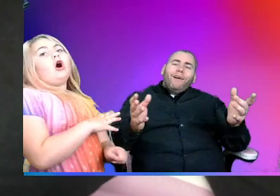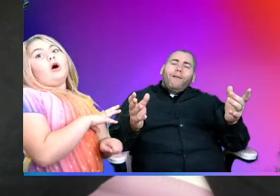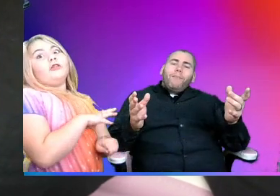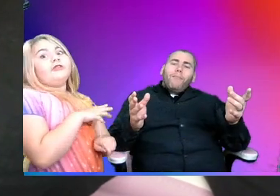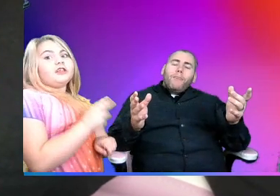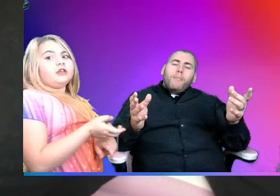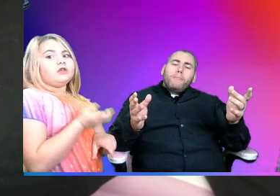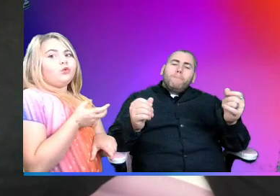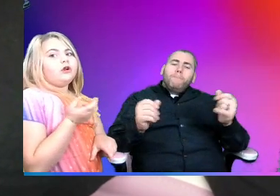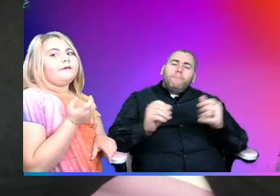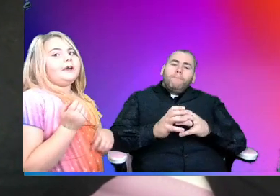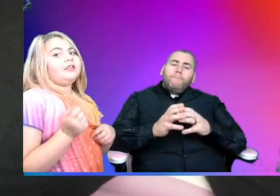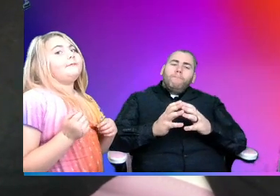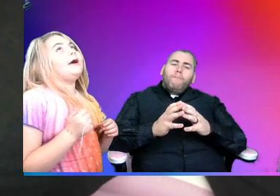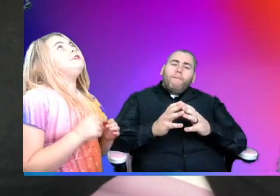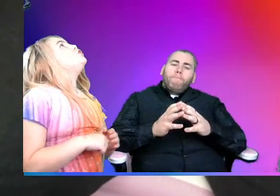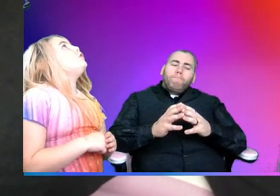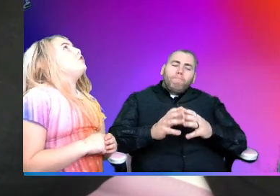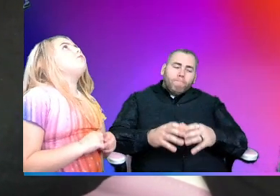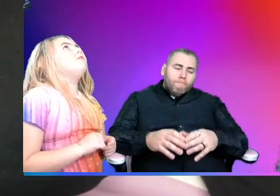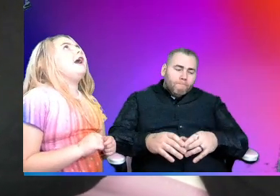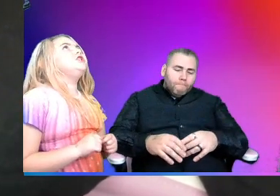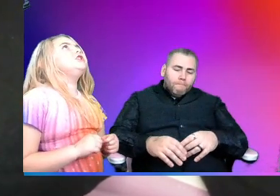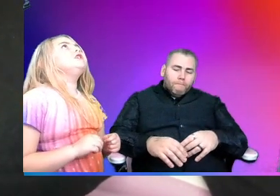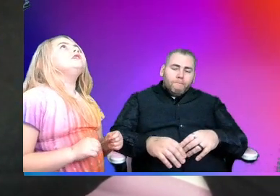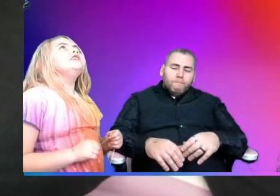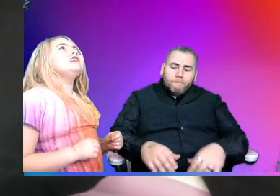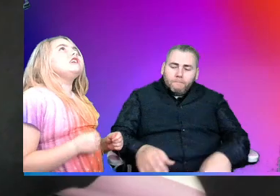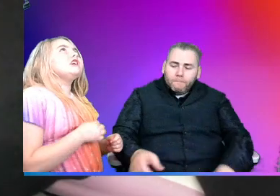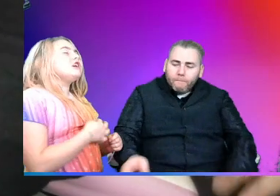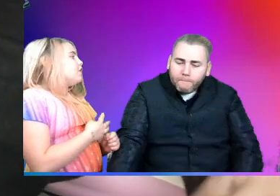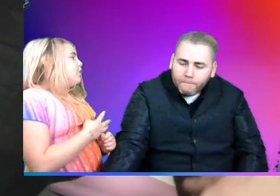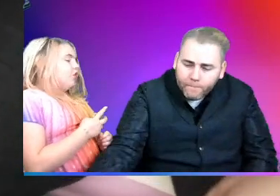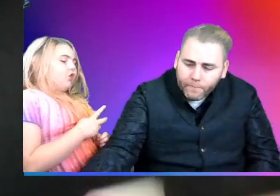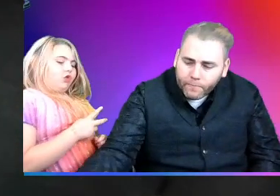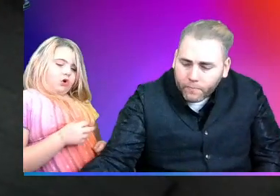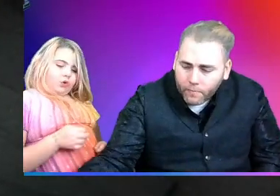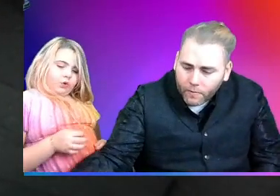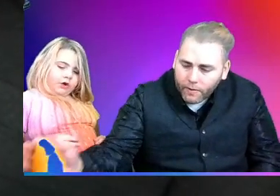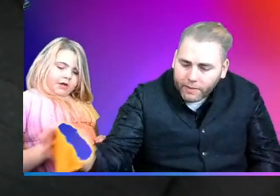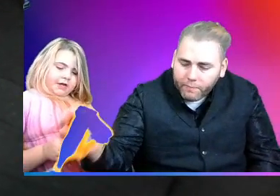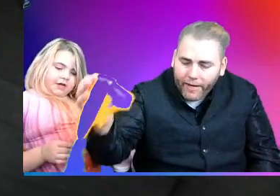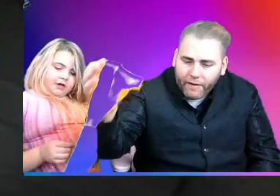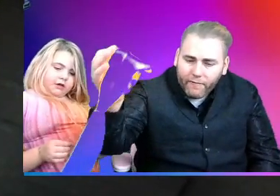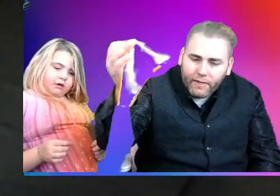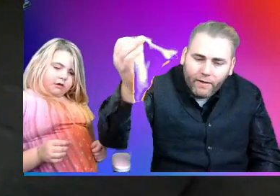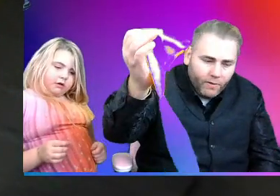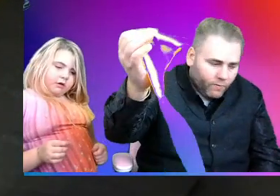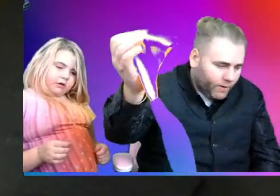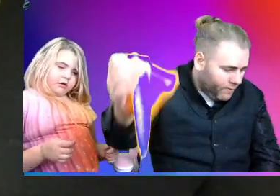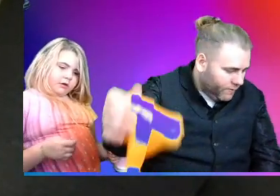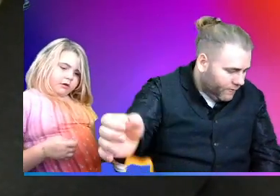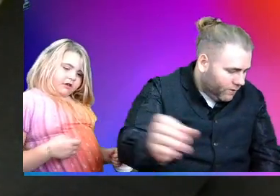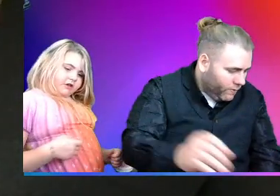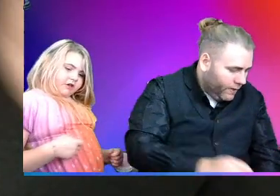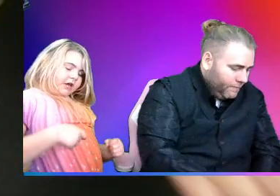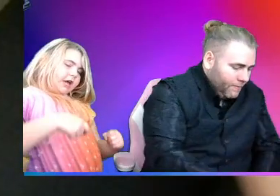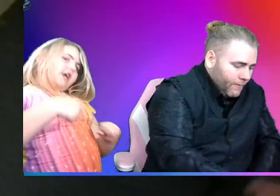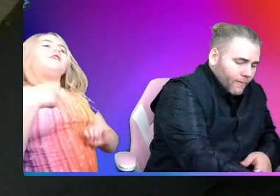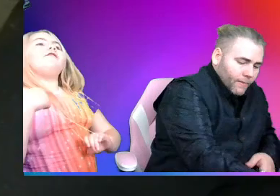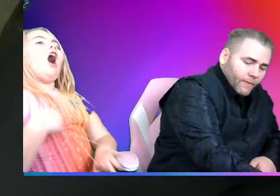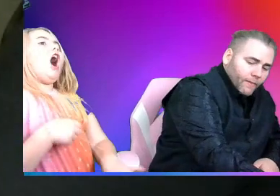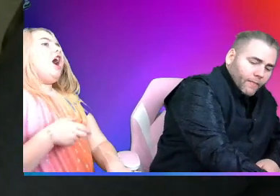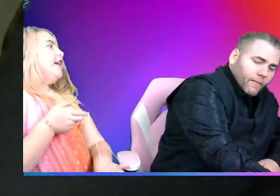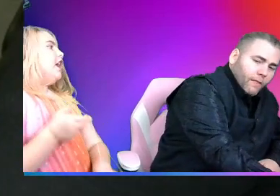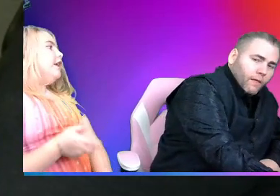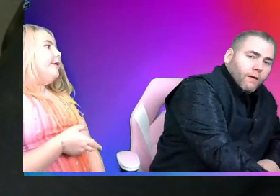So, this is one of my specialist magic, and so... Let's pack everything up here. We got to put everything away.